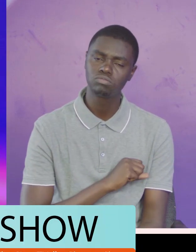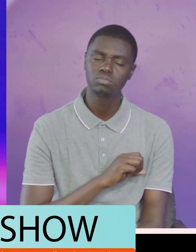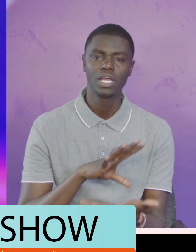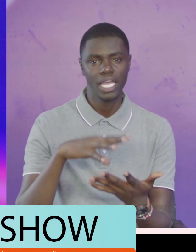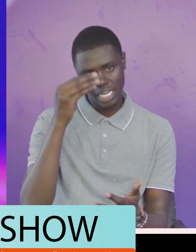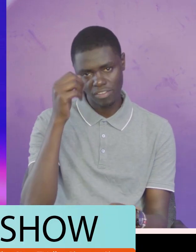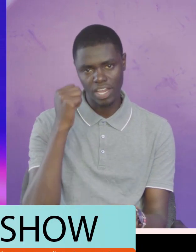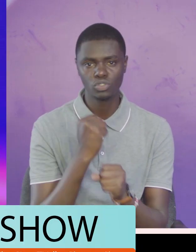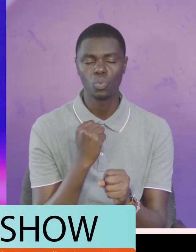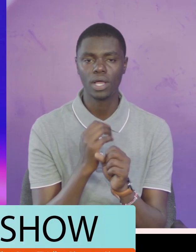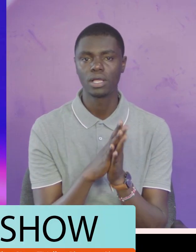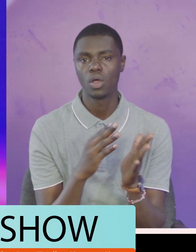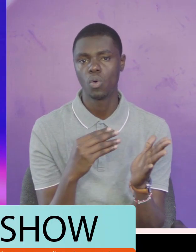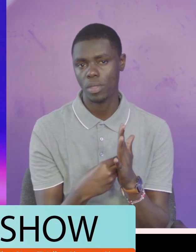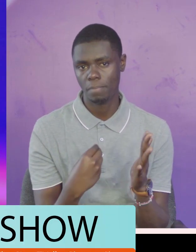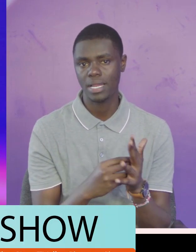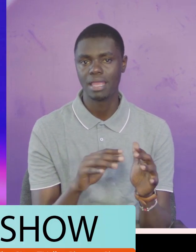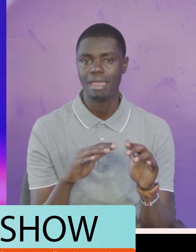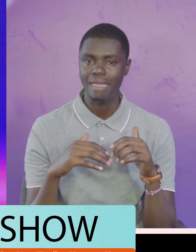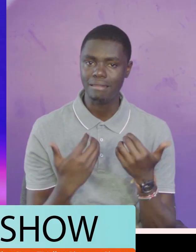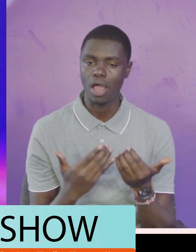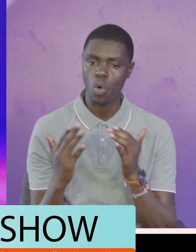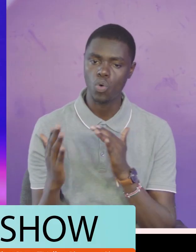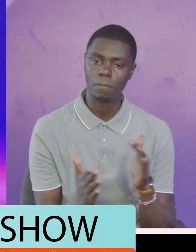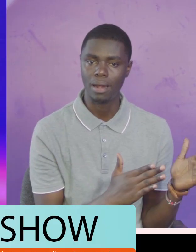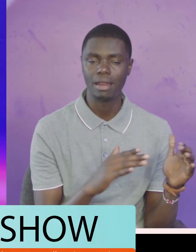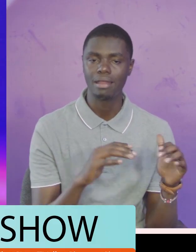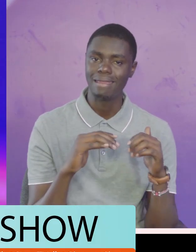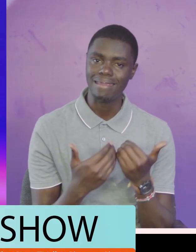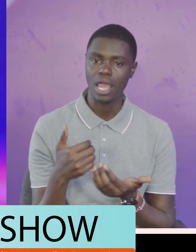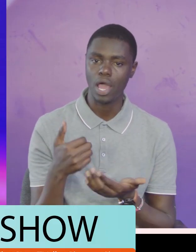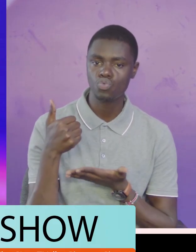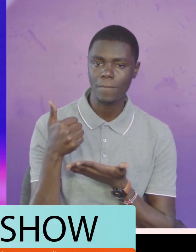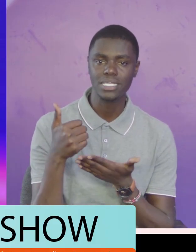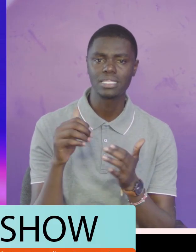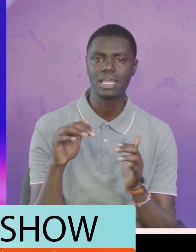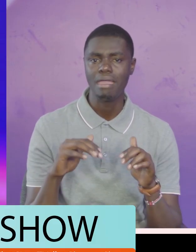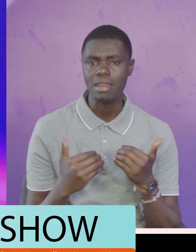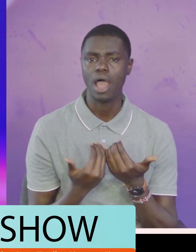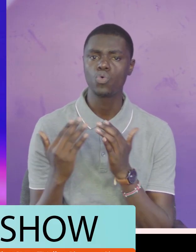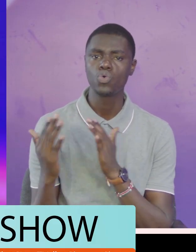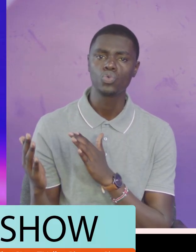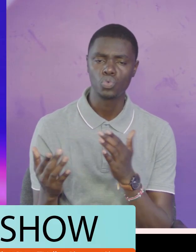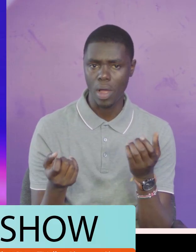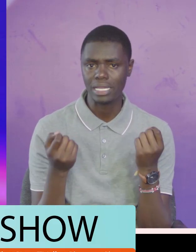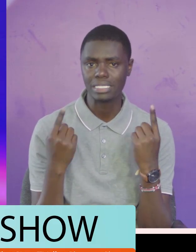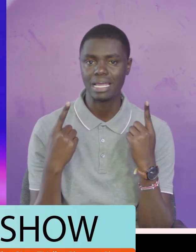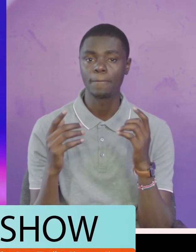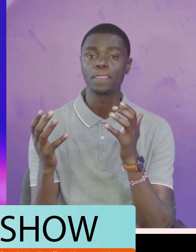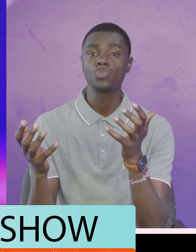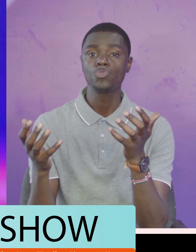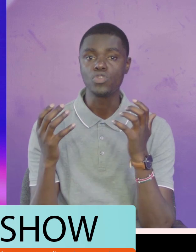resilient, and I learned how to work with money and how to plan, how to budget, how to understand that you